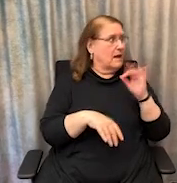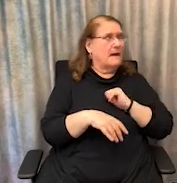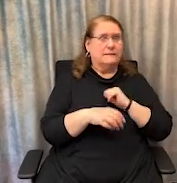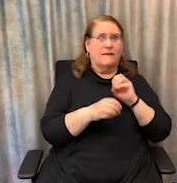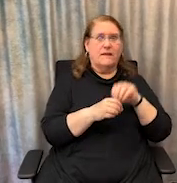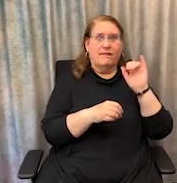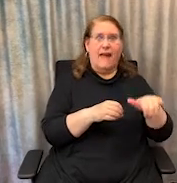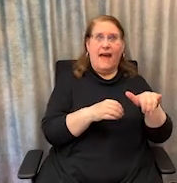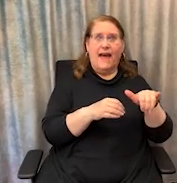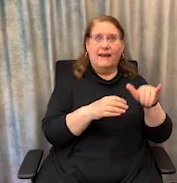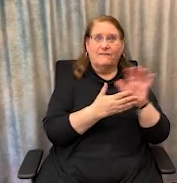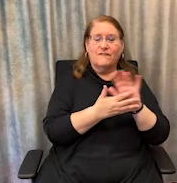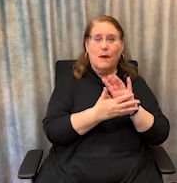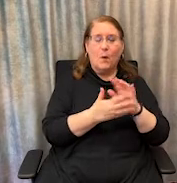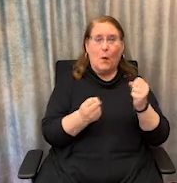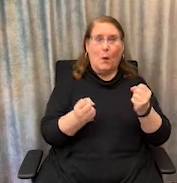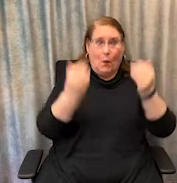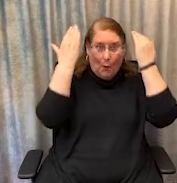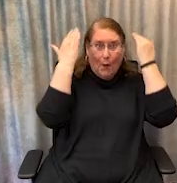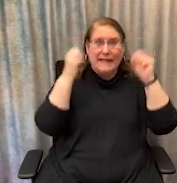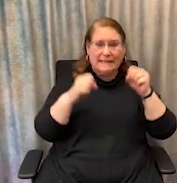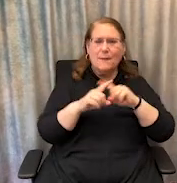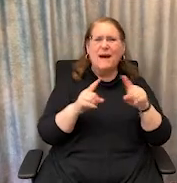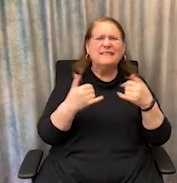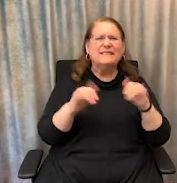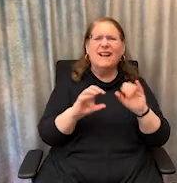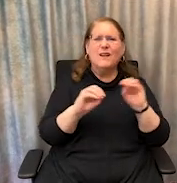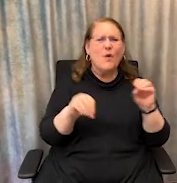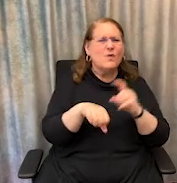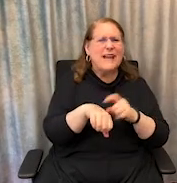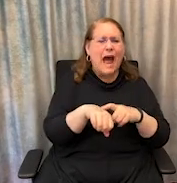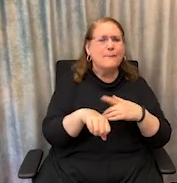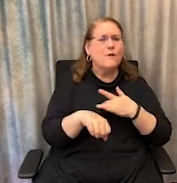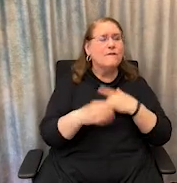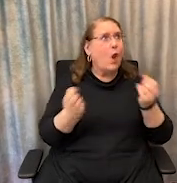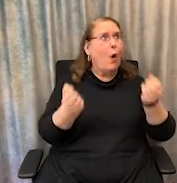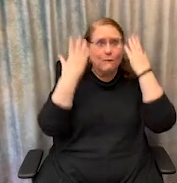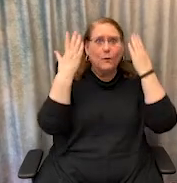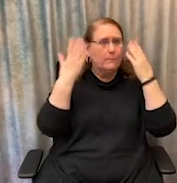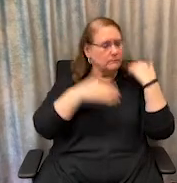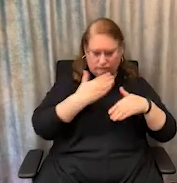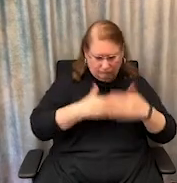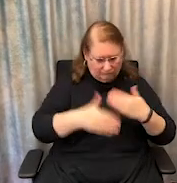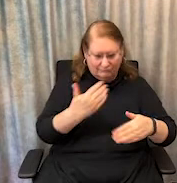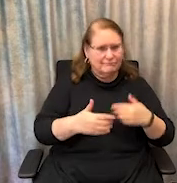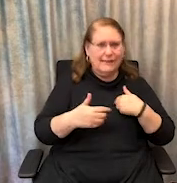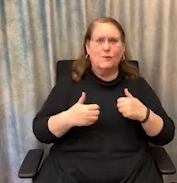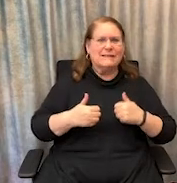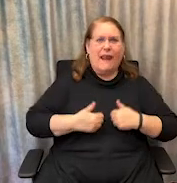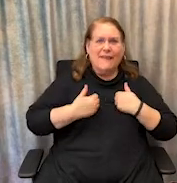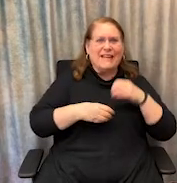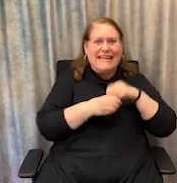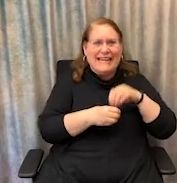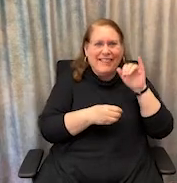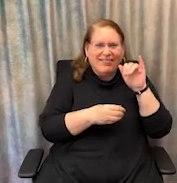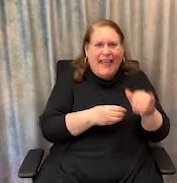film, it's kind of overwhelming, but at the same time, there was no time to be overwhelmed. And I was just there living in the